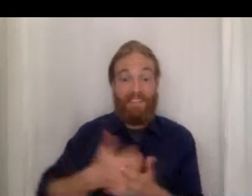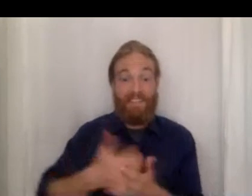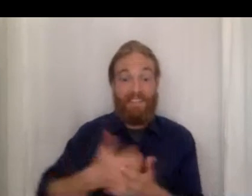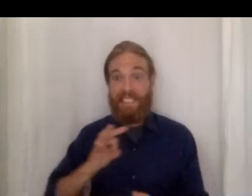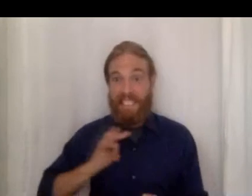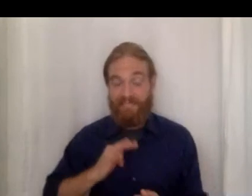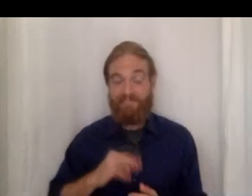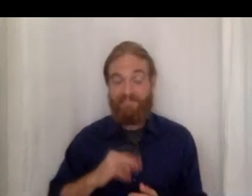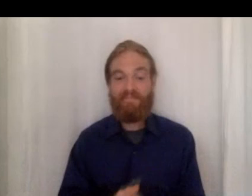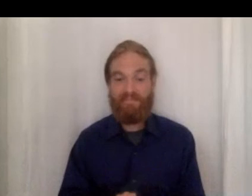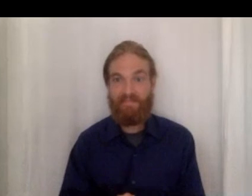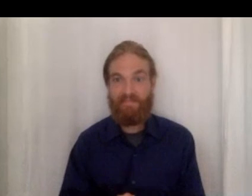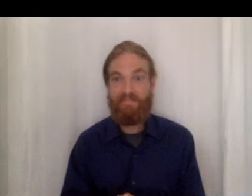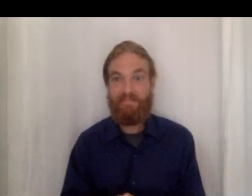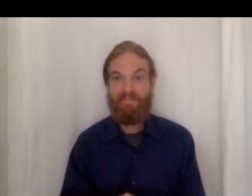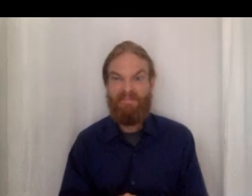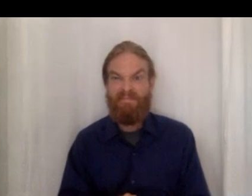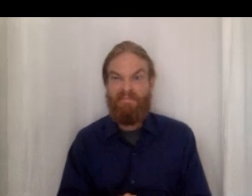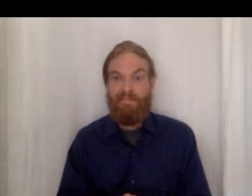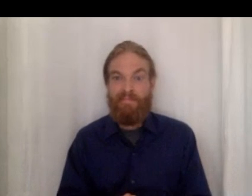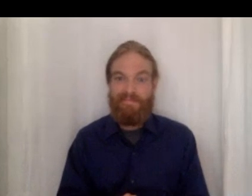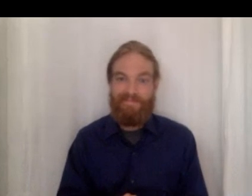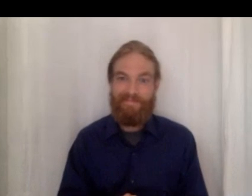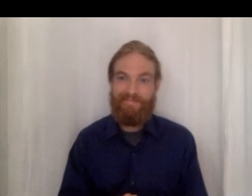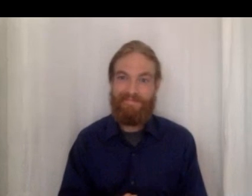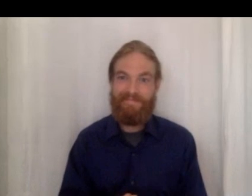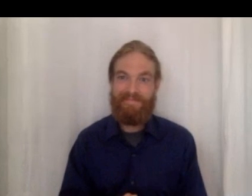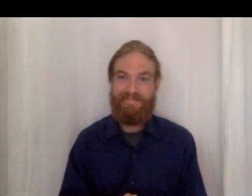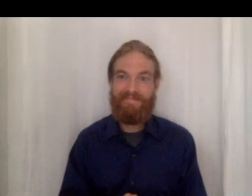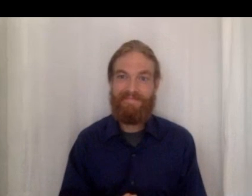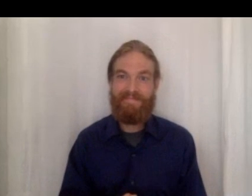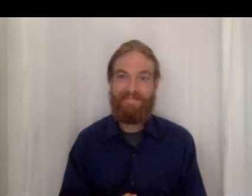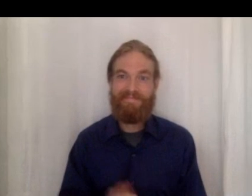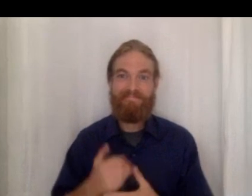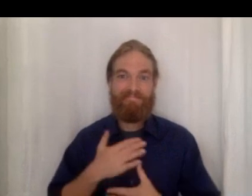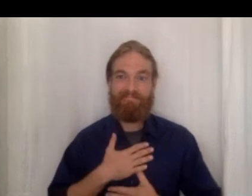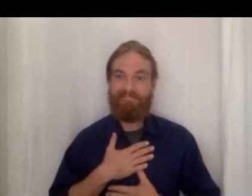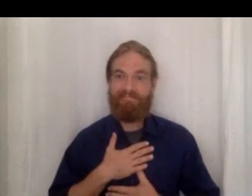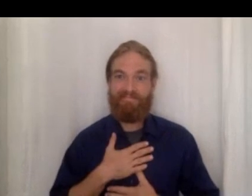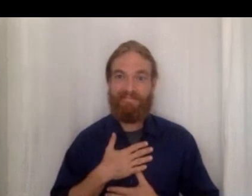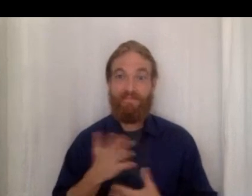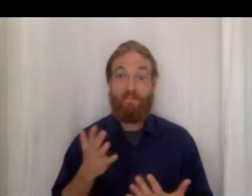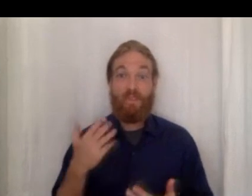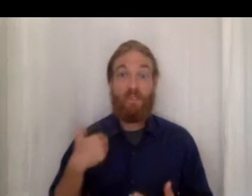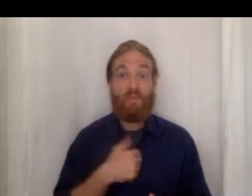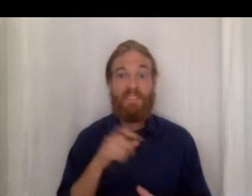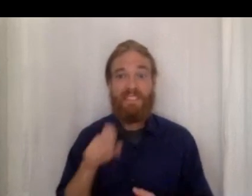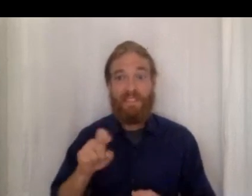so my thing that we need to start thinking about is how can we be more supportive and how can